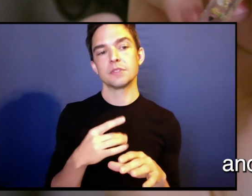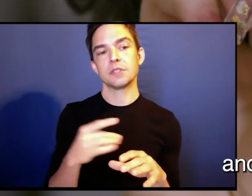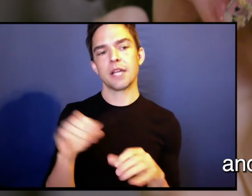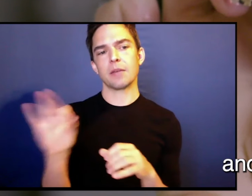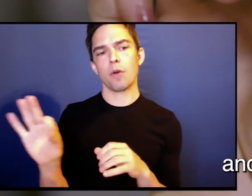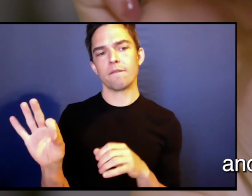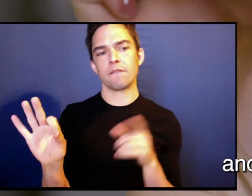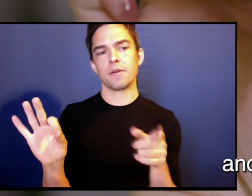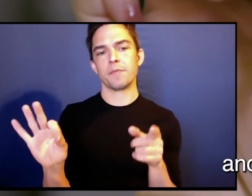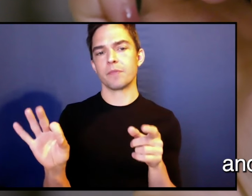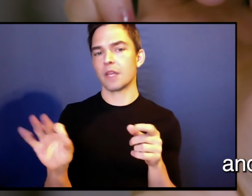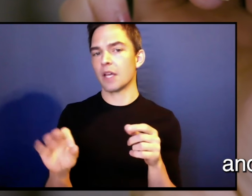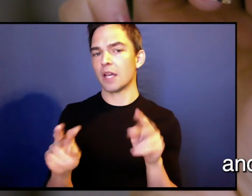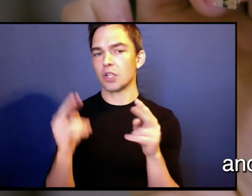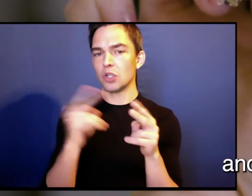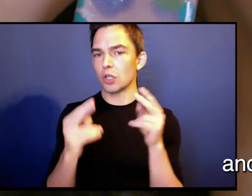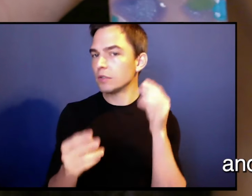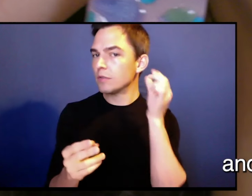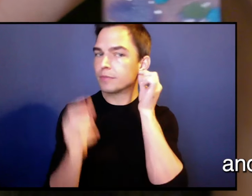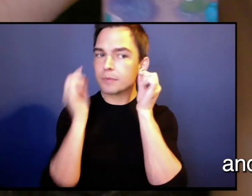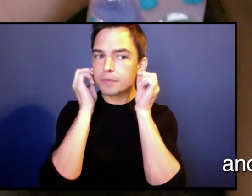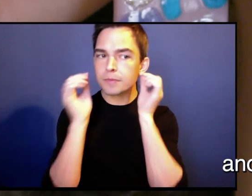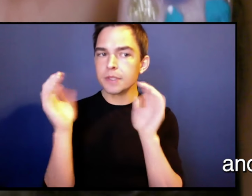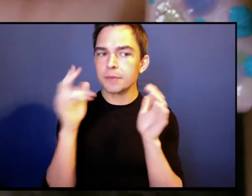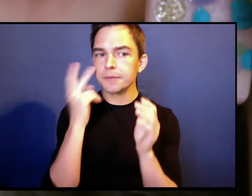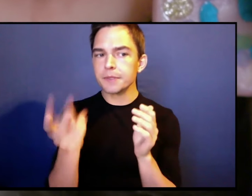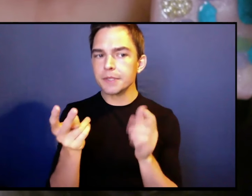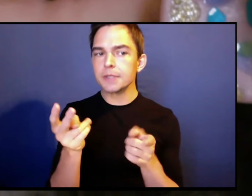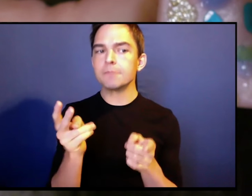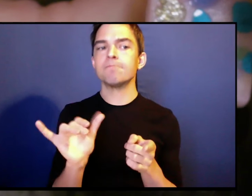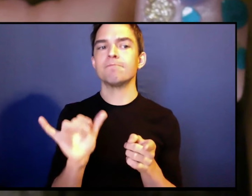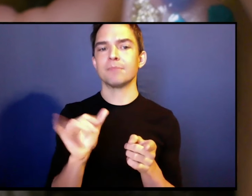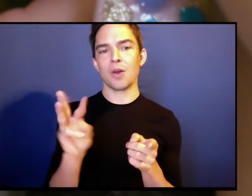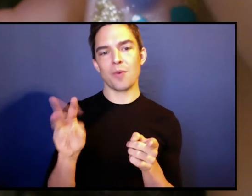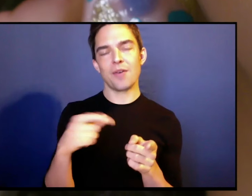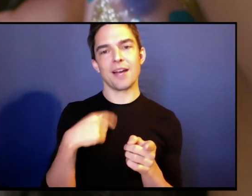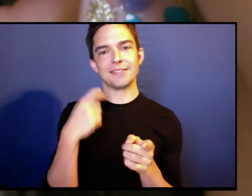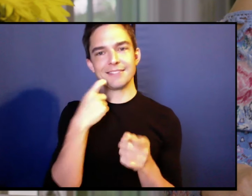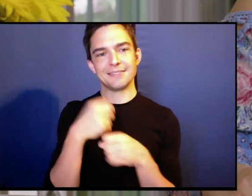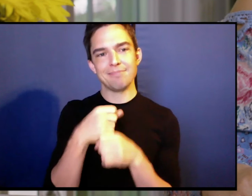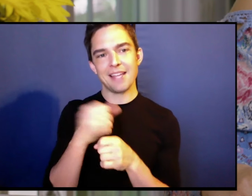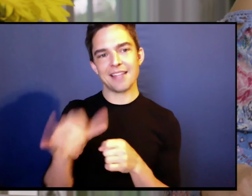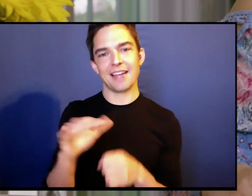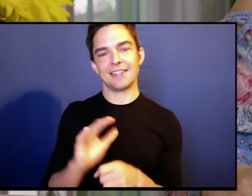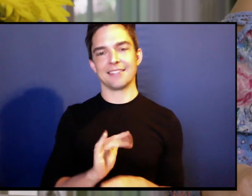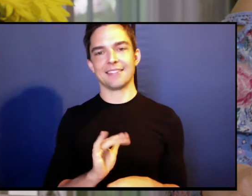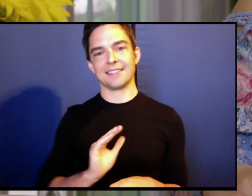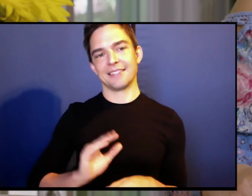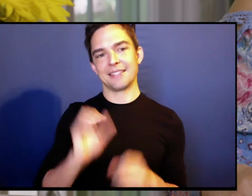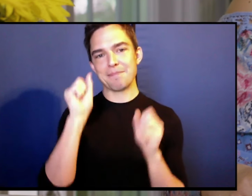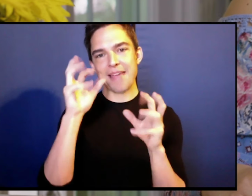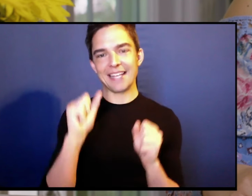them off and look at them up close and see, wow, I just did this and how